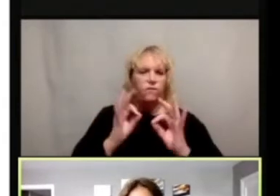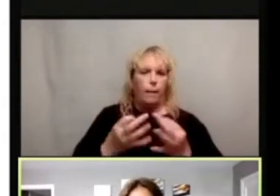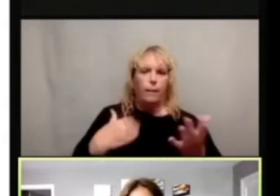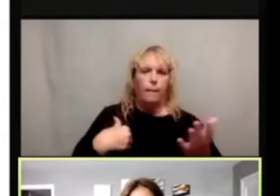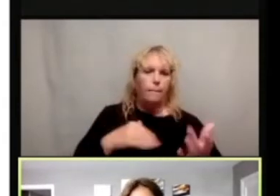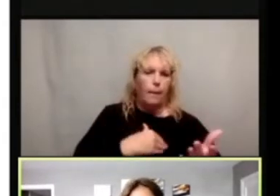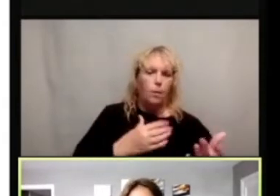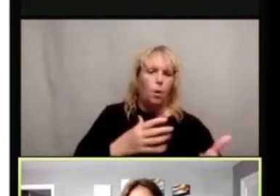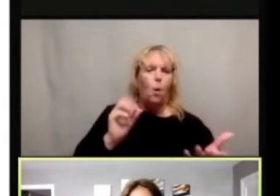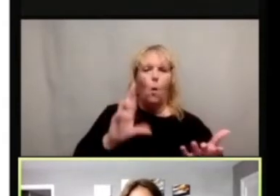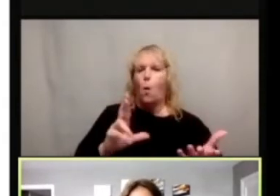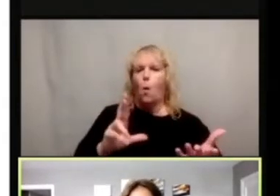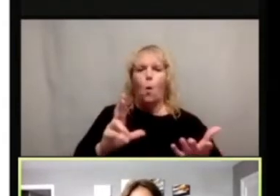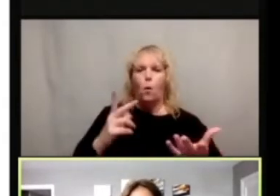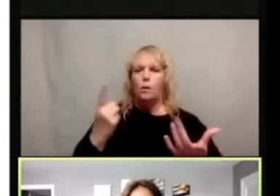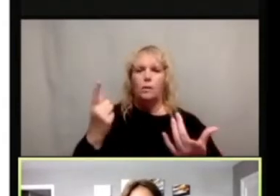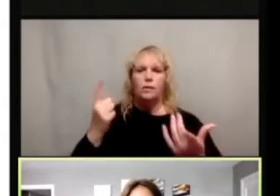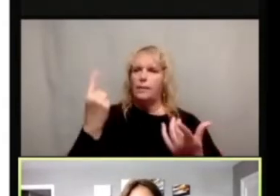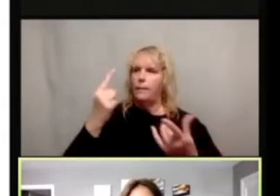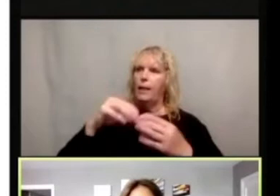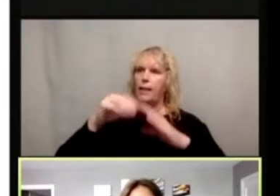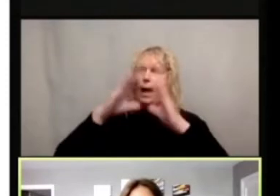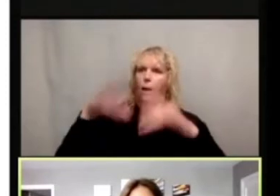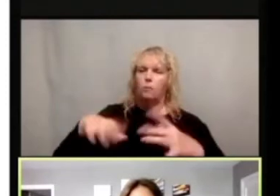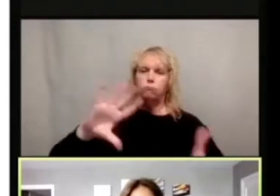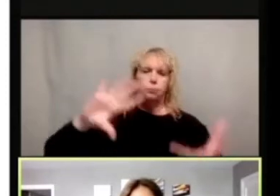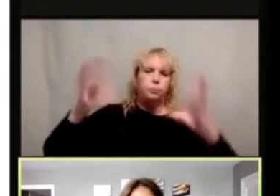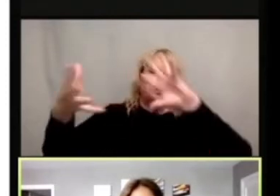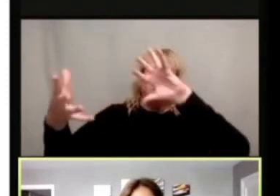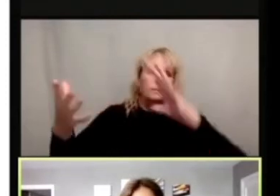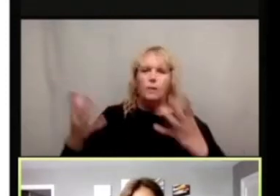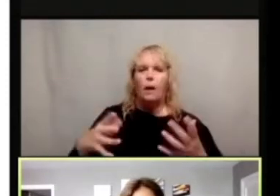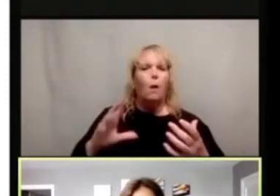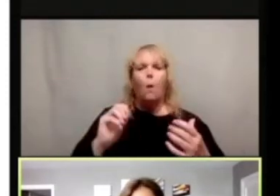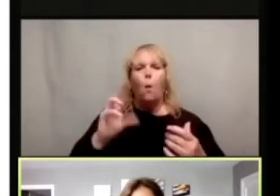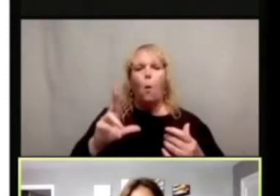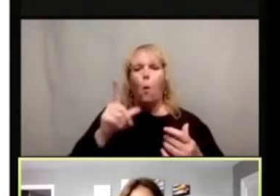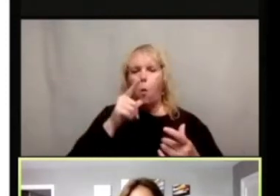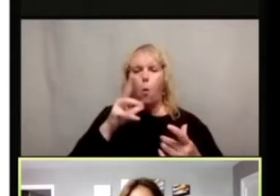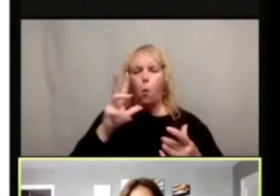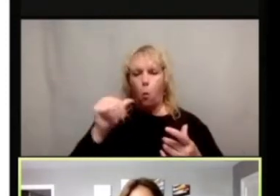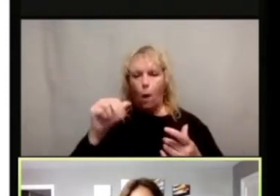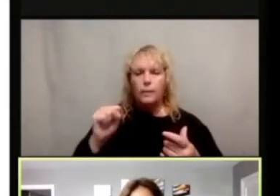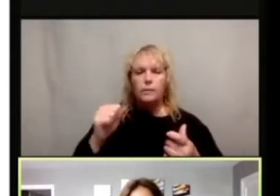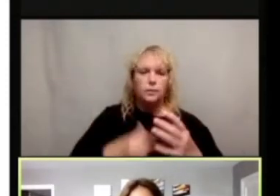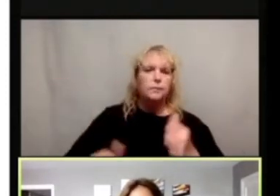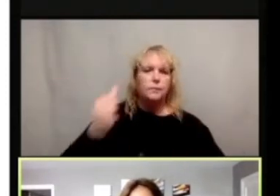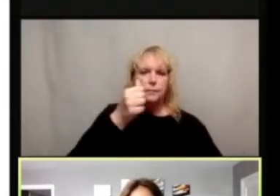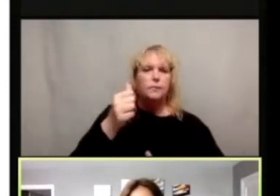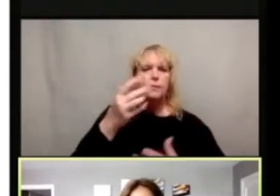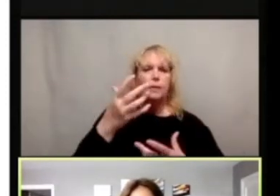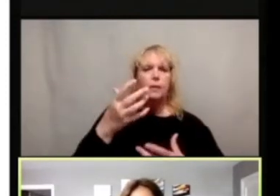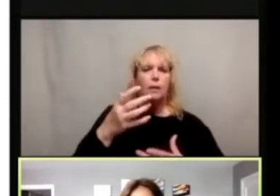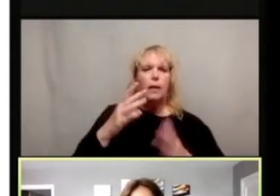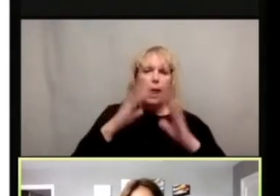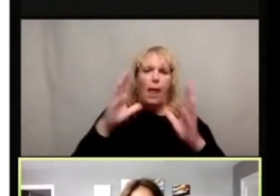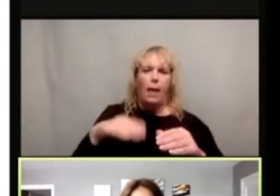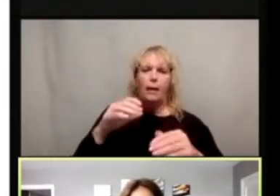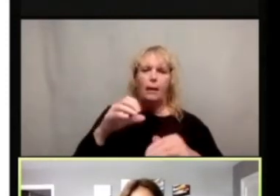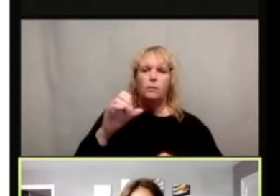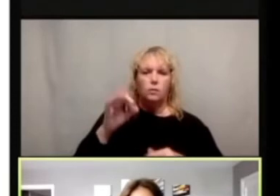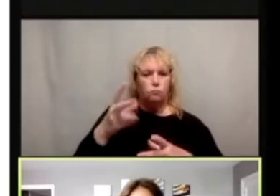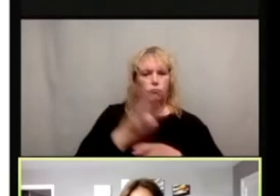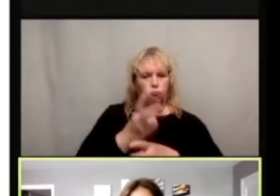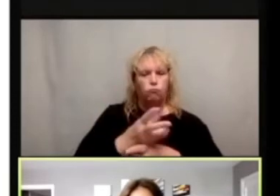there's disruptions in the household, right? Or those that were the head of household and were financially supporting